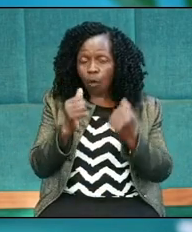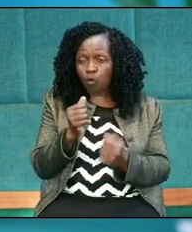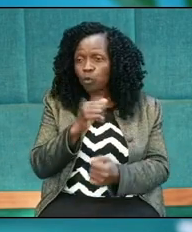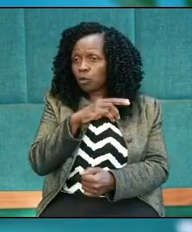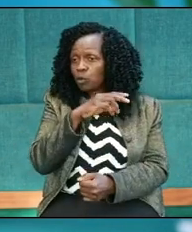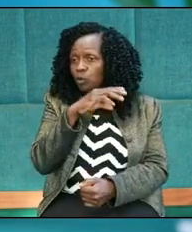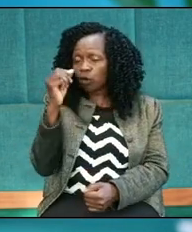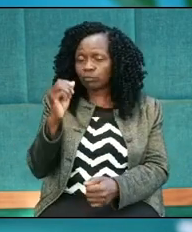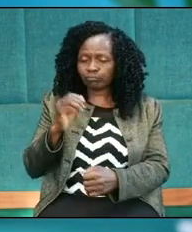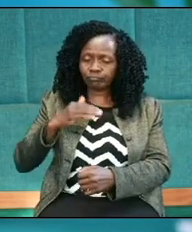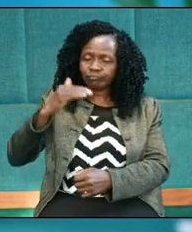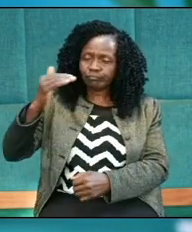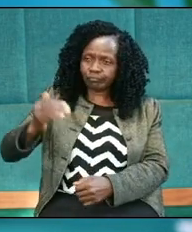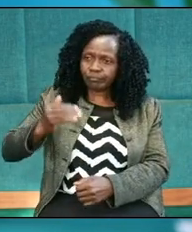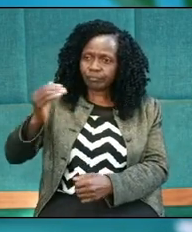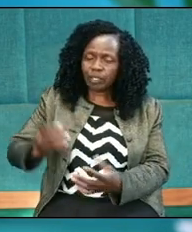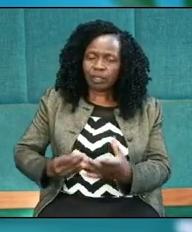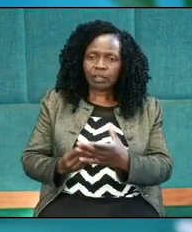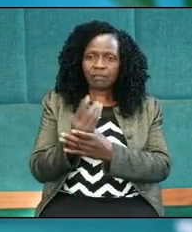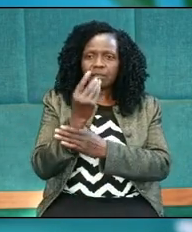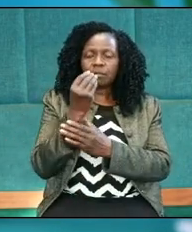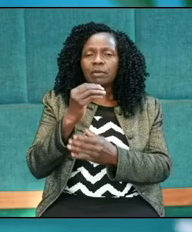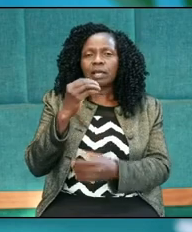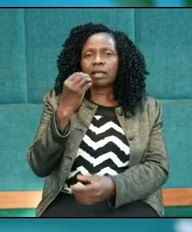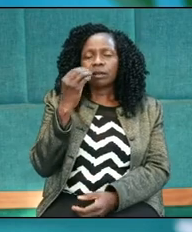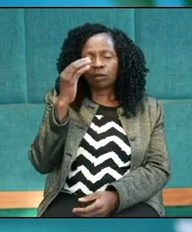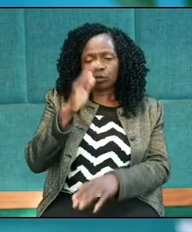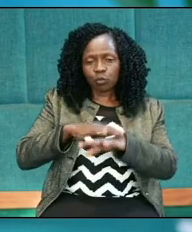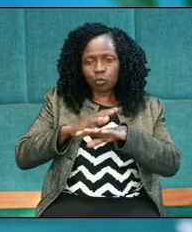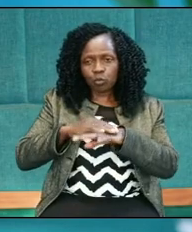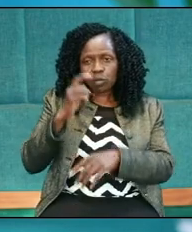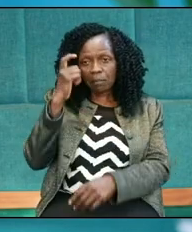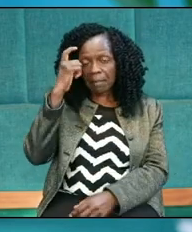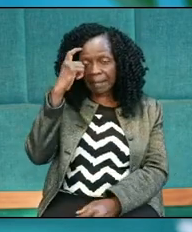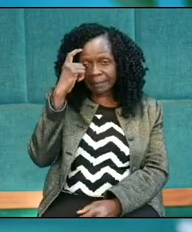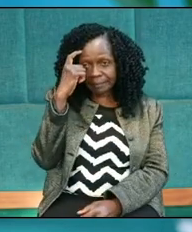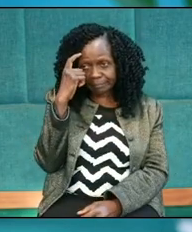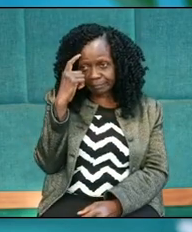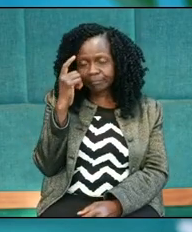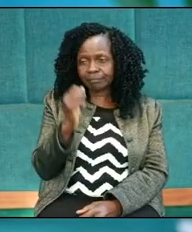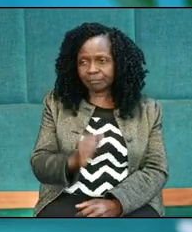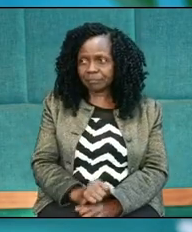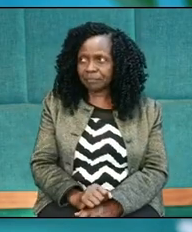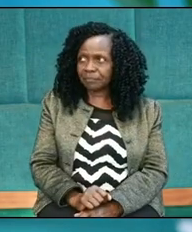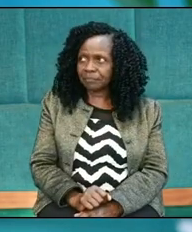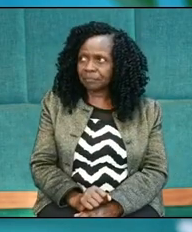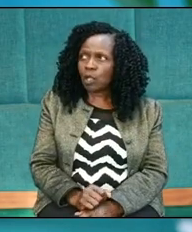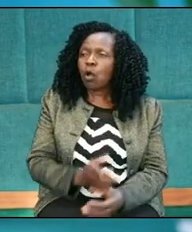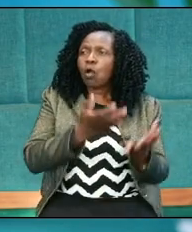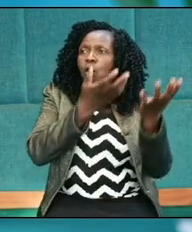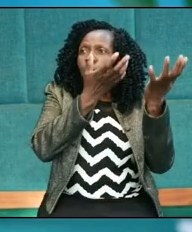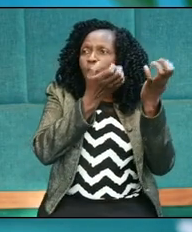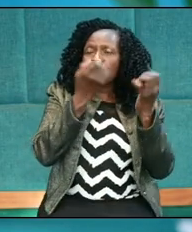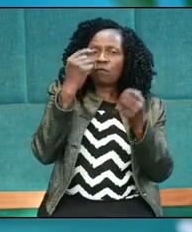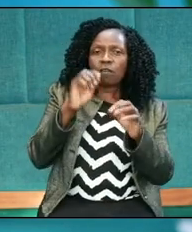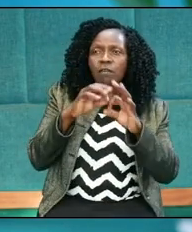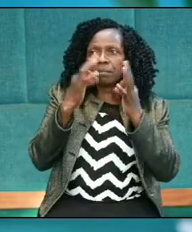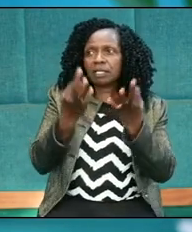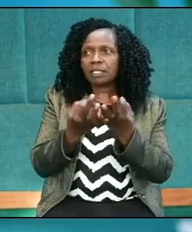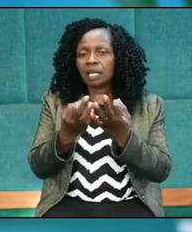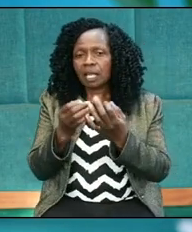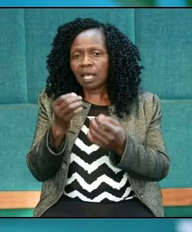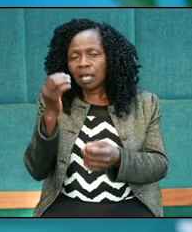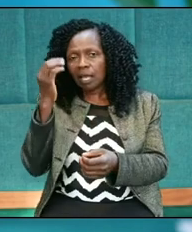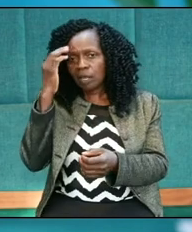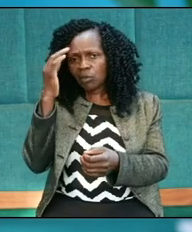going to continually develop a sound mind. Then, hope for families. I don't know why that topic